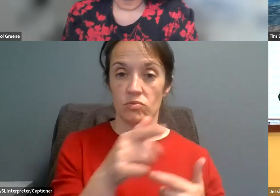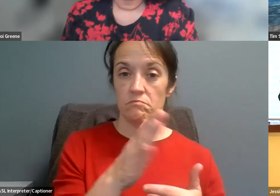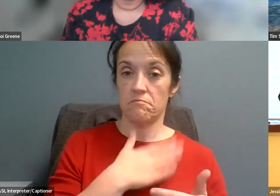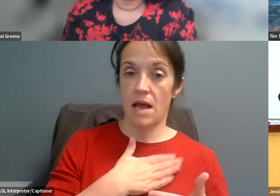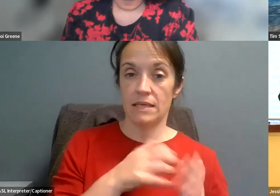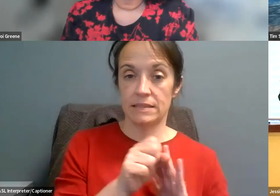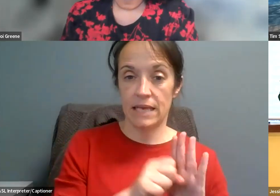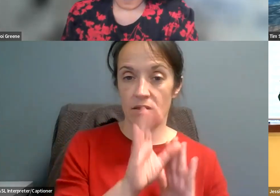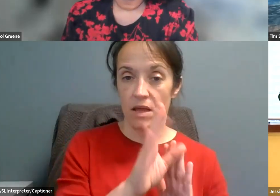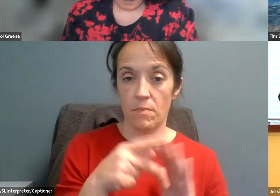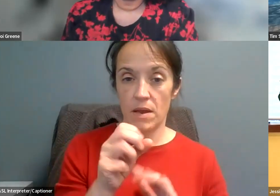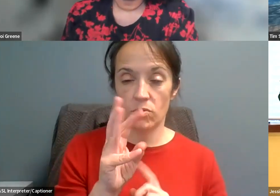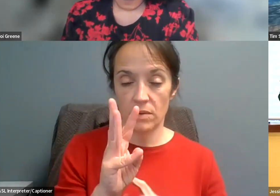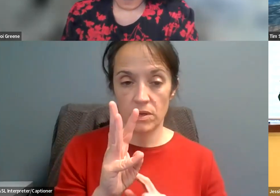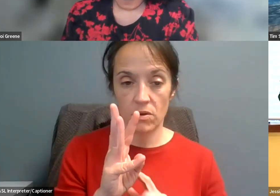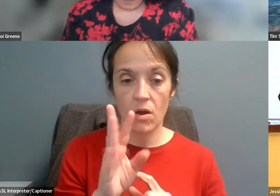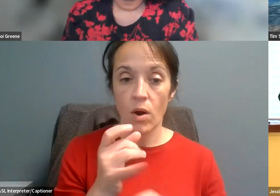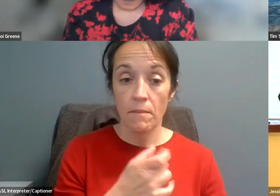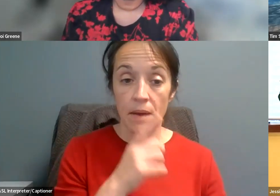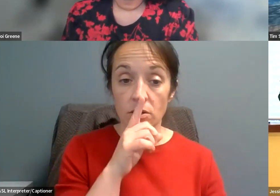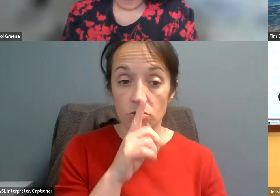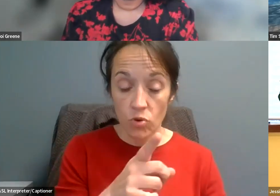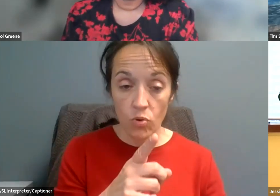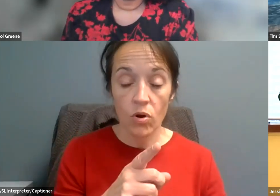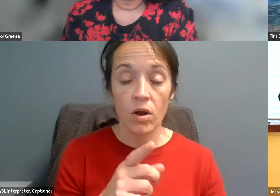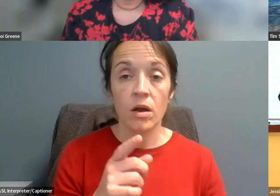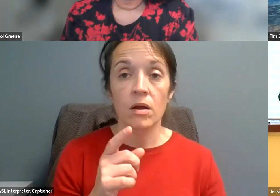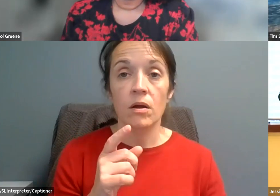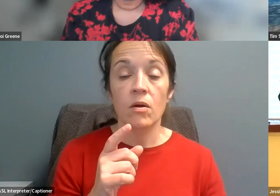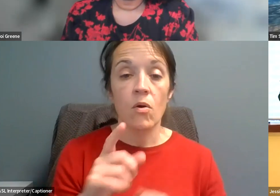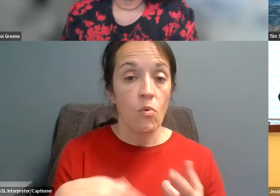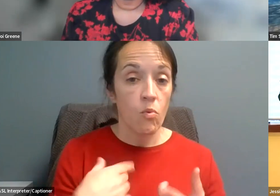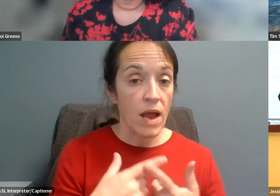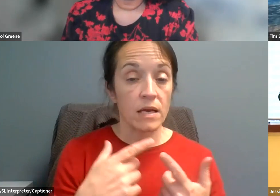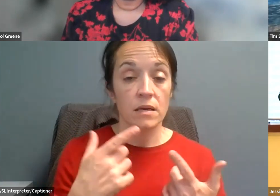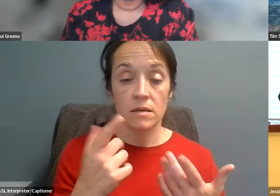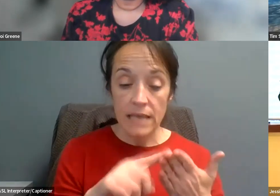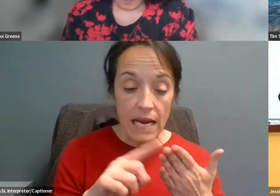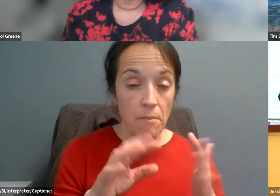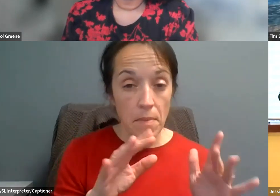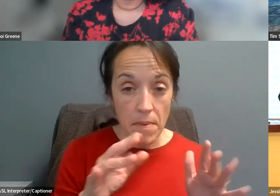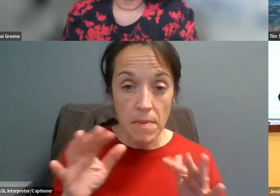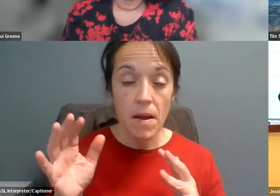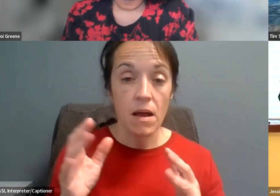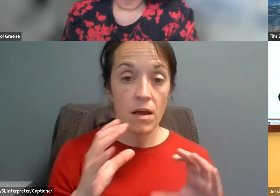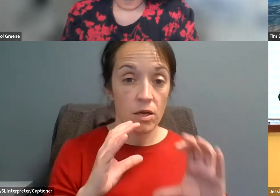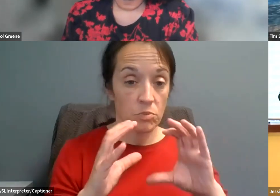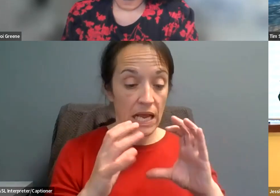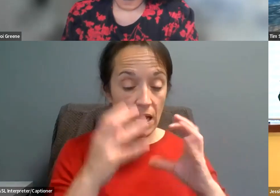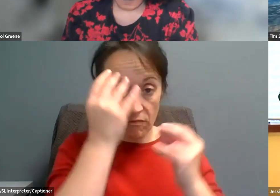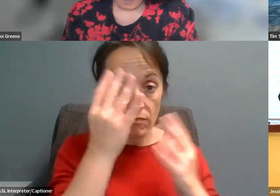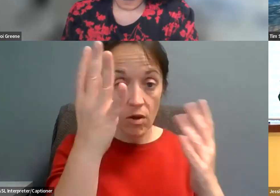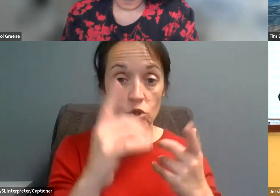completed. We want to know that the information gets communicated to the stakeholders, and especially what are the